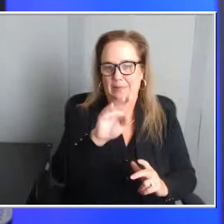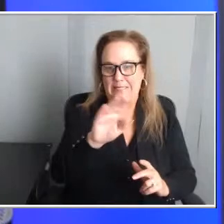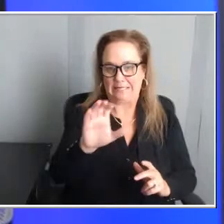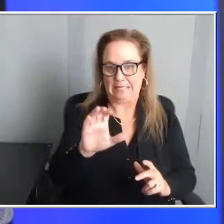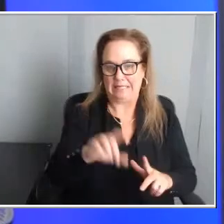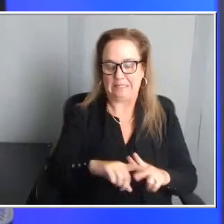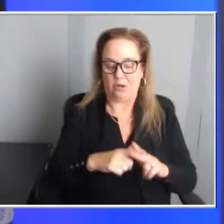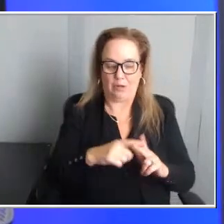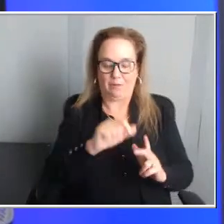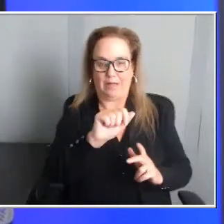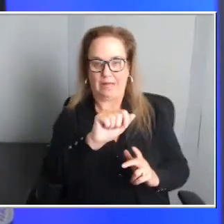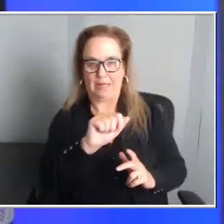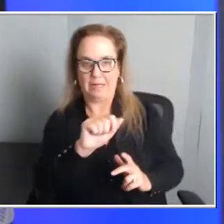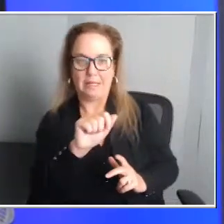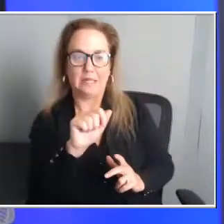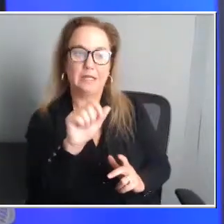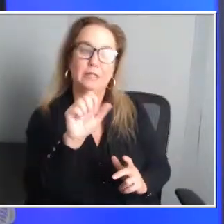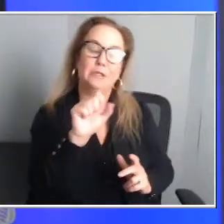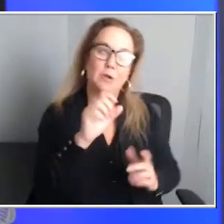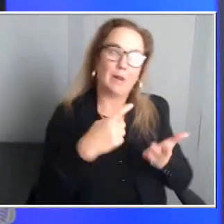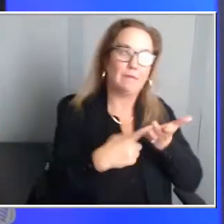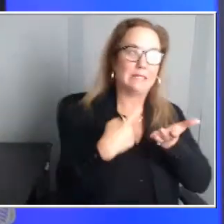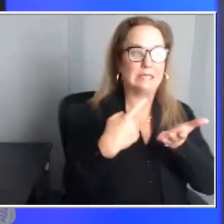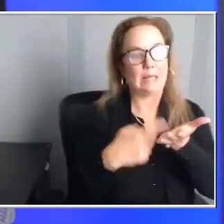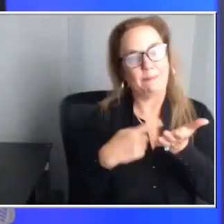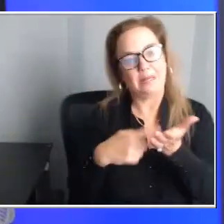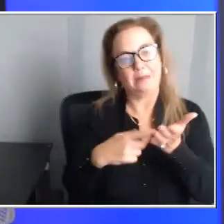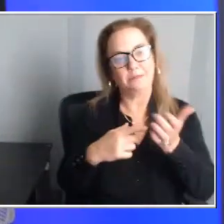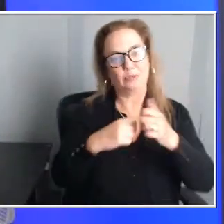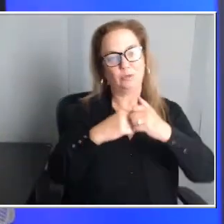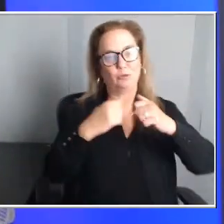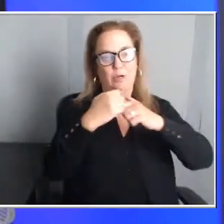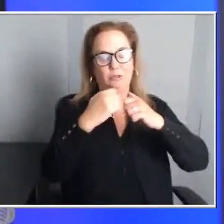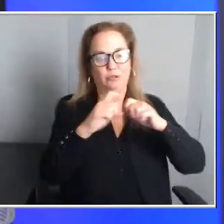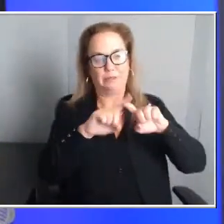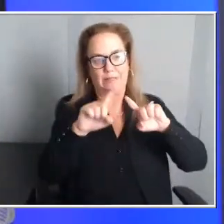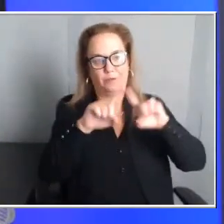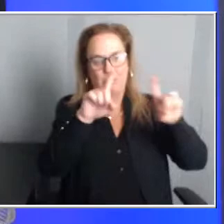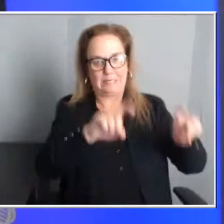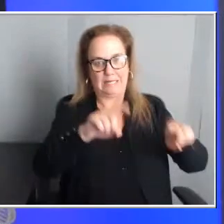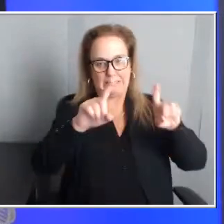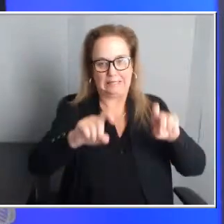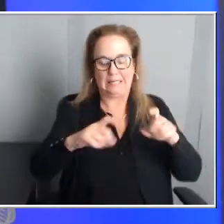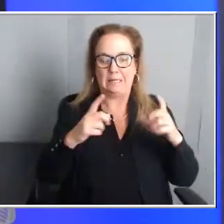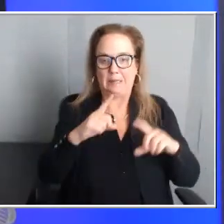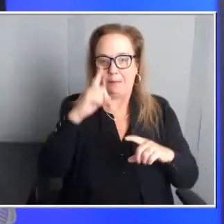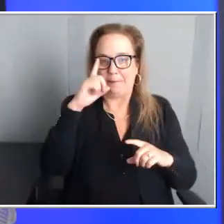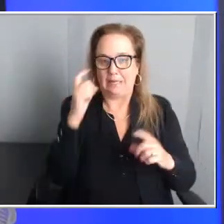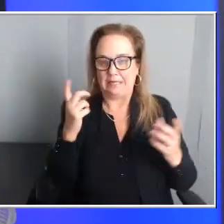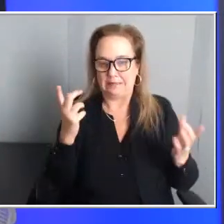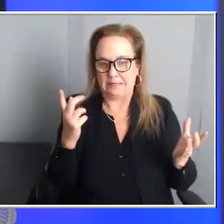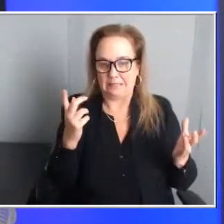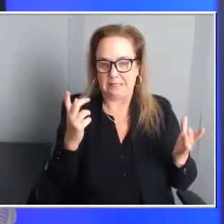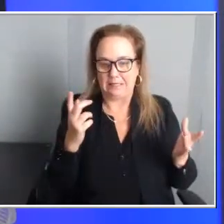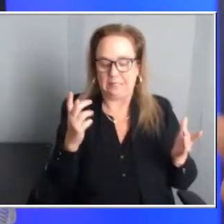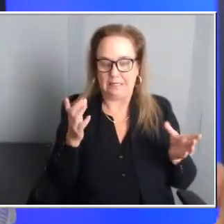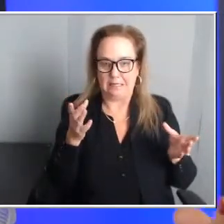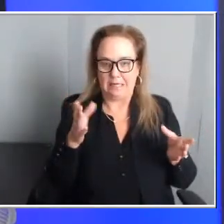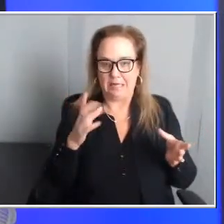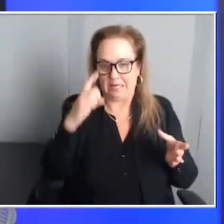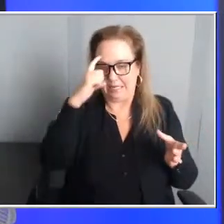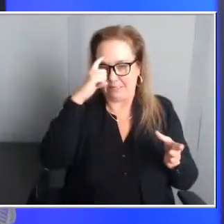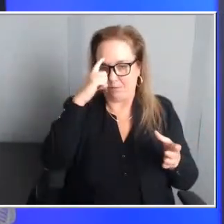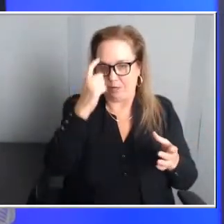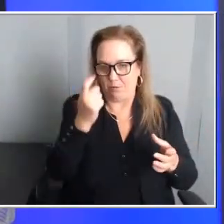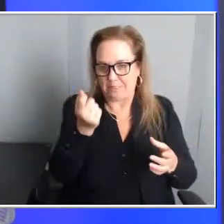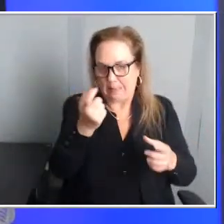we kind of have to sometimes restructure different tests they give him because it's hard, just because the way his brain works a little